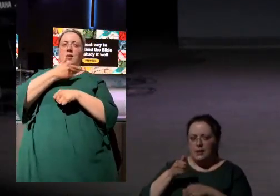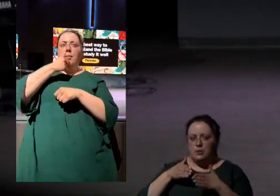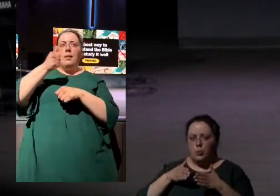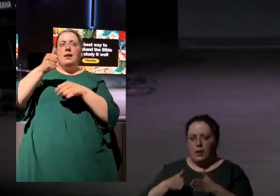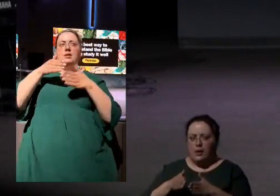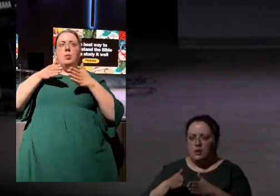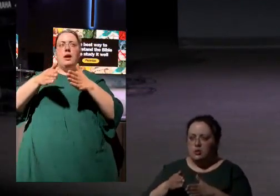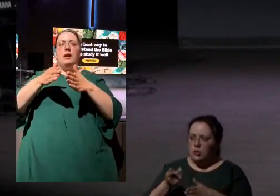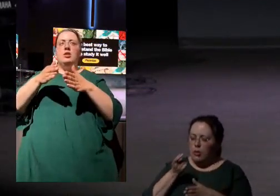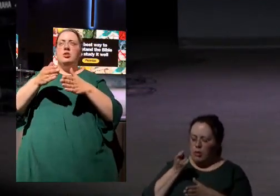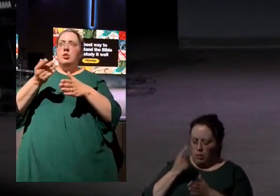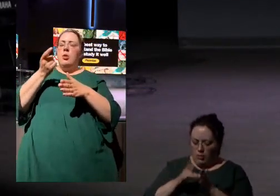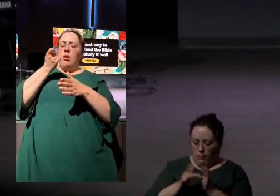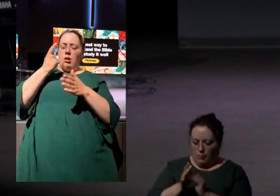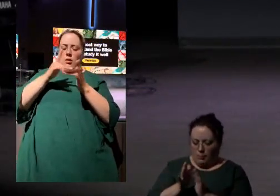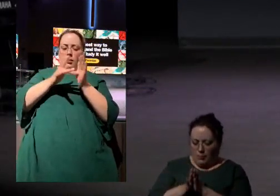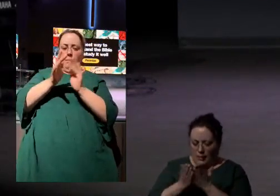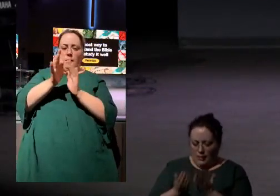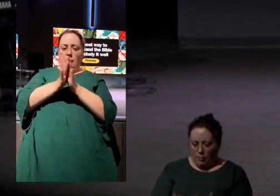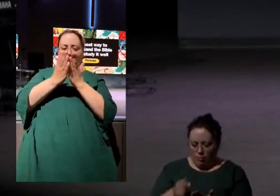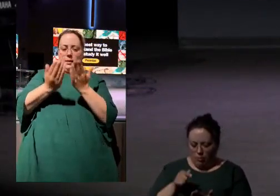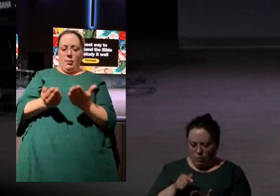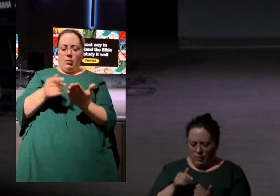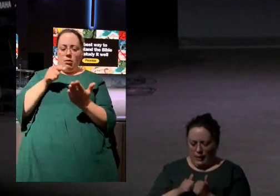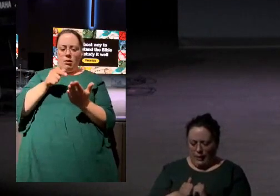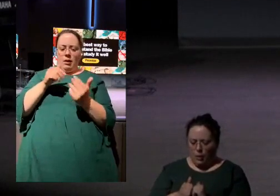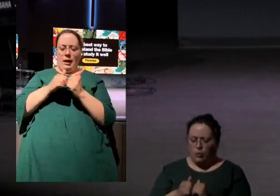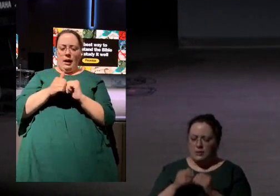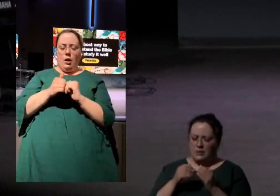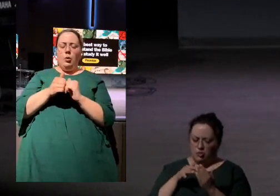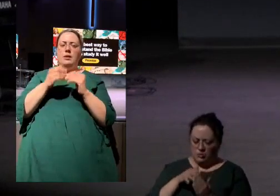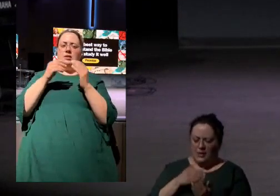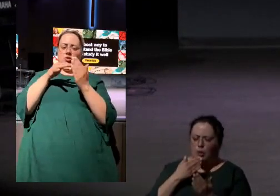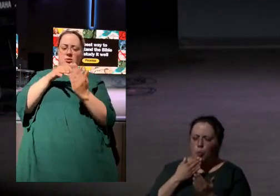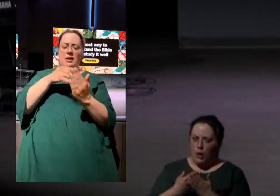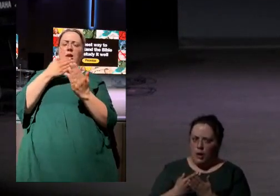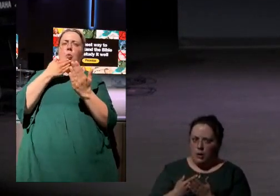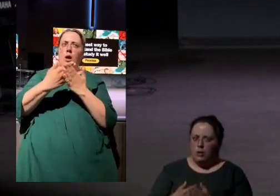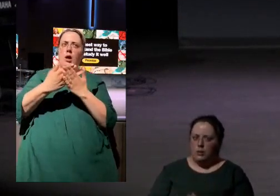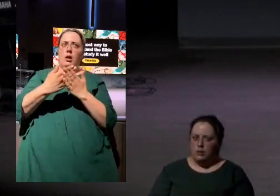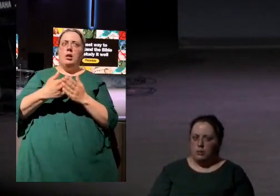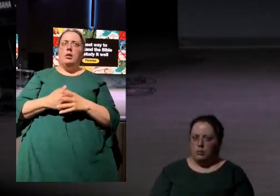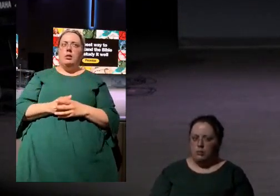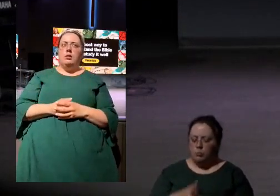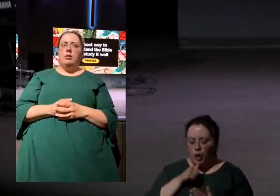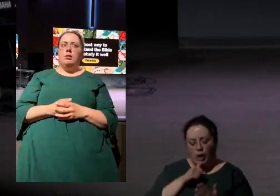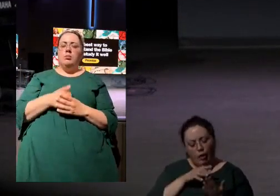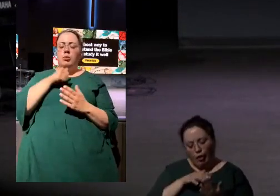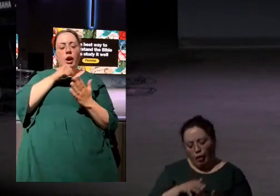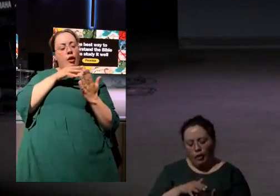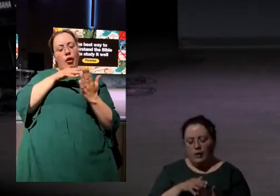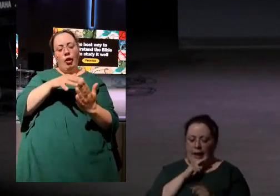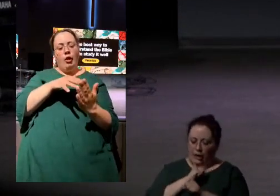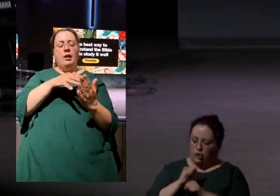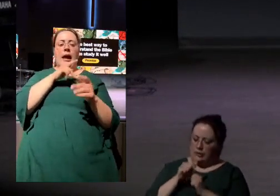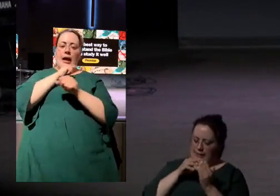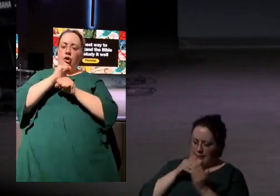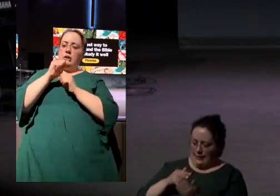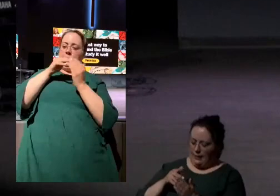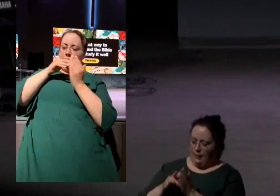to understand the Bible is to study it well. And the problem is many people don't study the